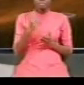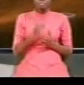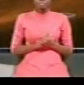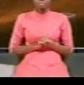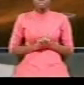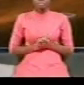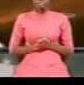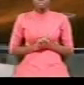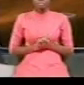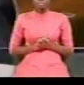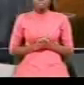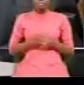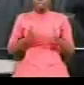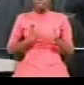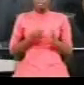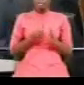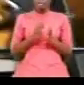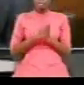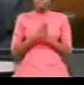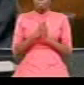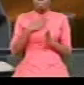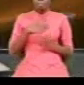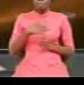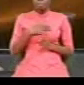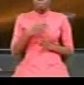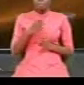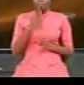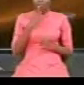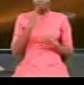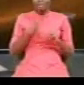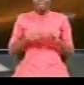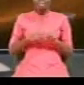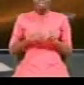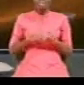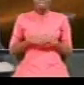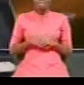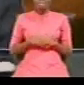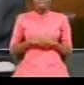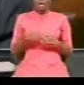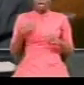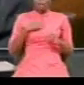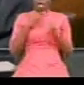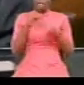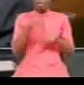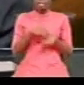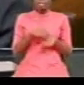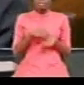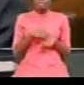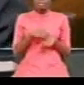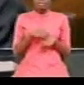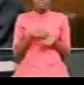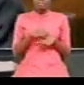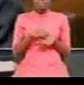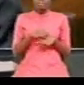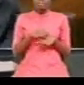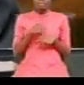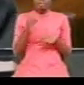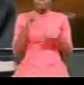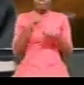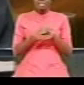Amen. Let us please be seated. We are looking at a